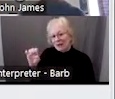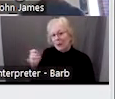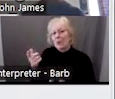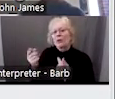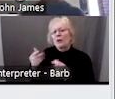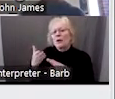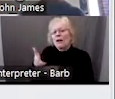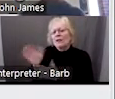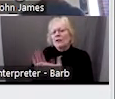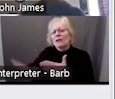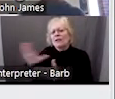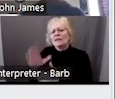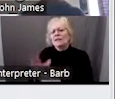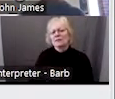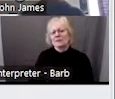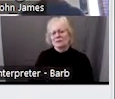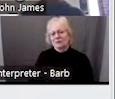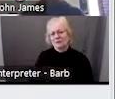college?